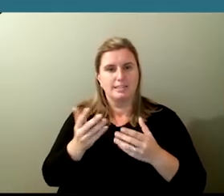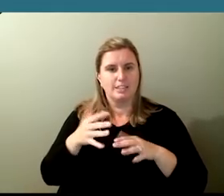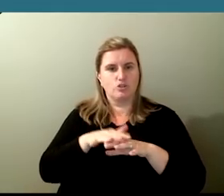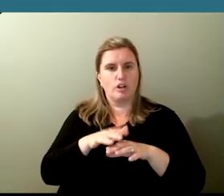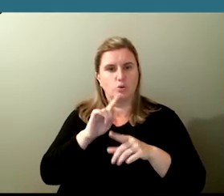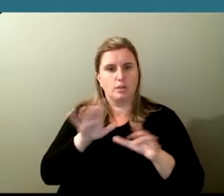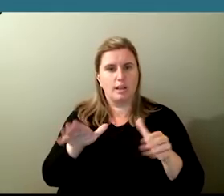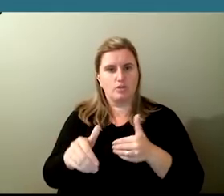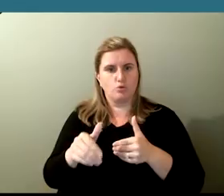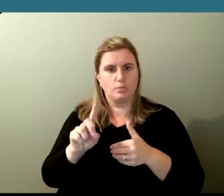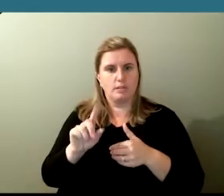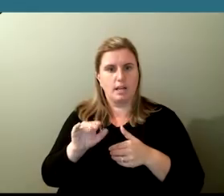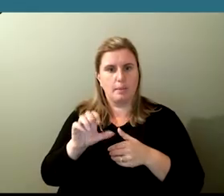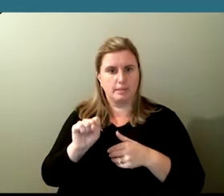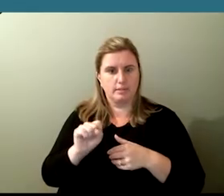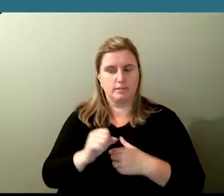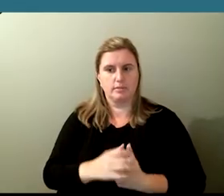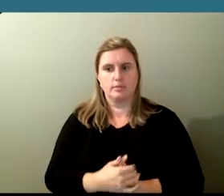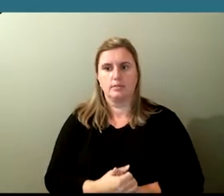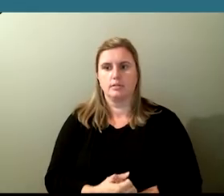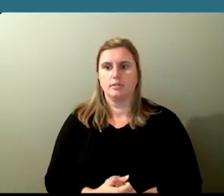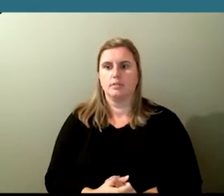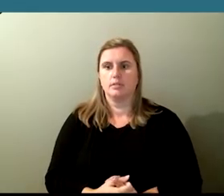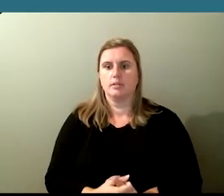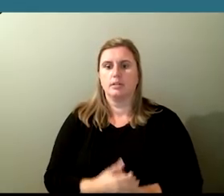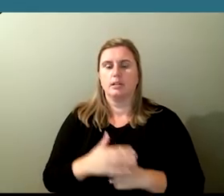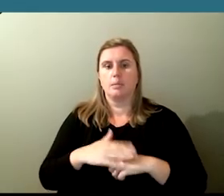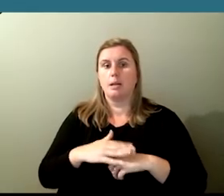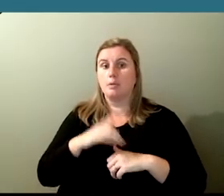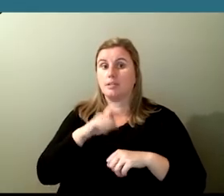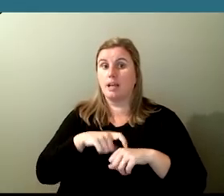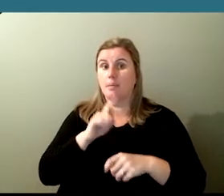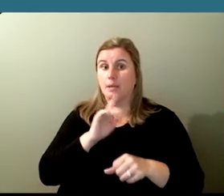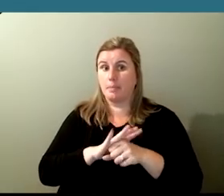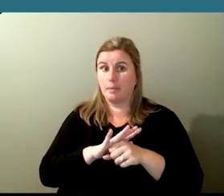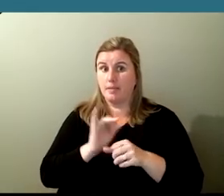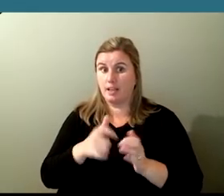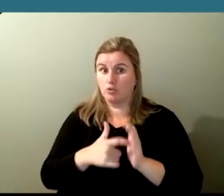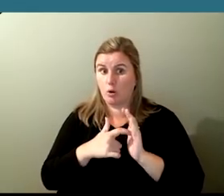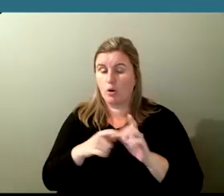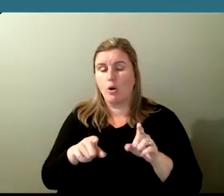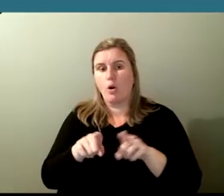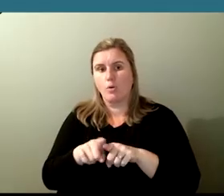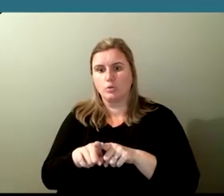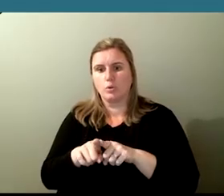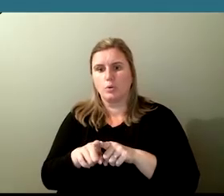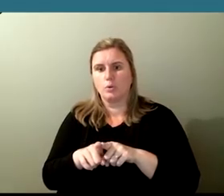classroom dynamic. The minimal time commitment that it requires also can